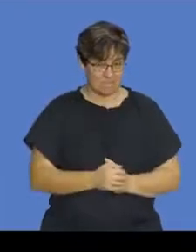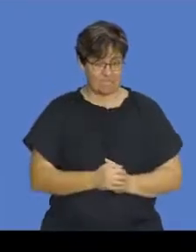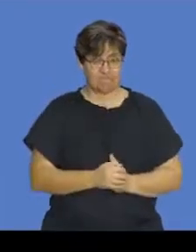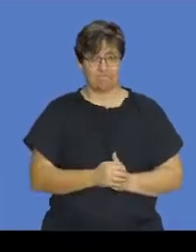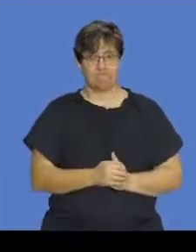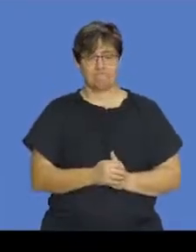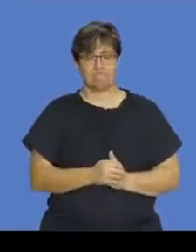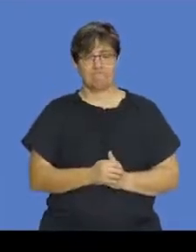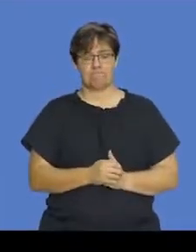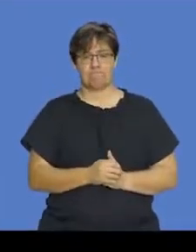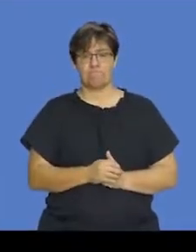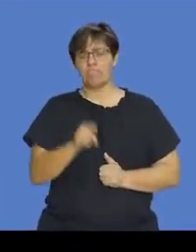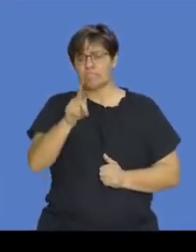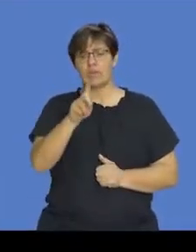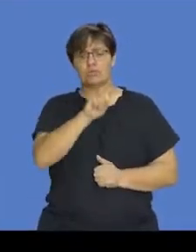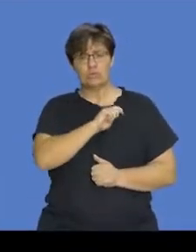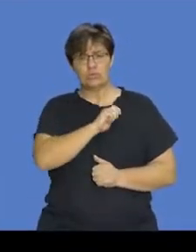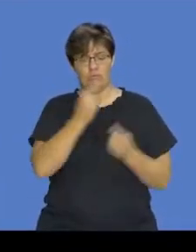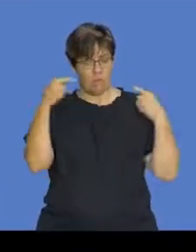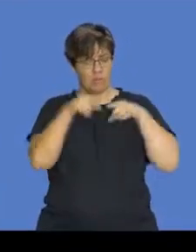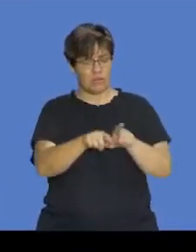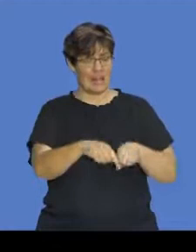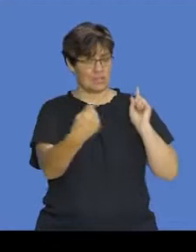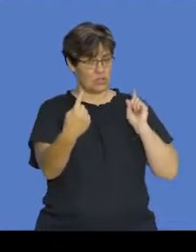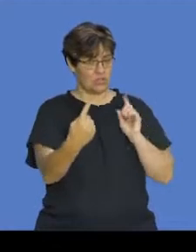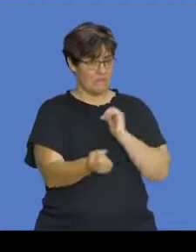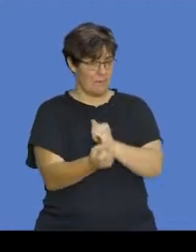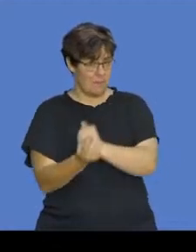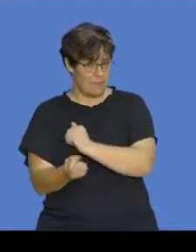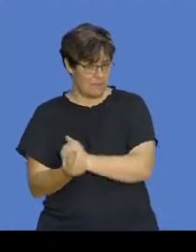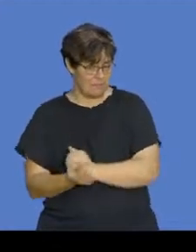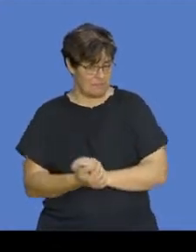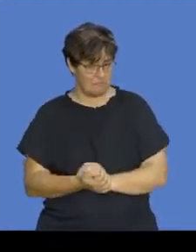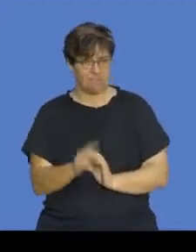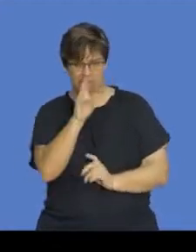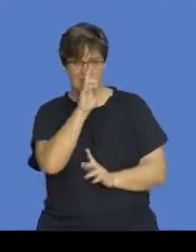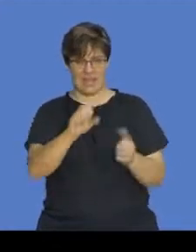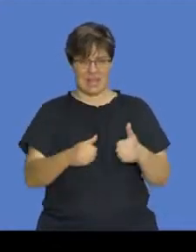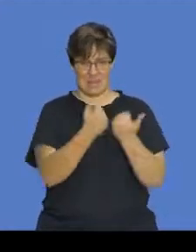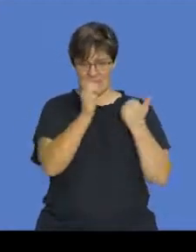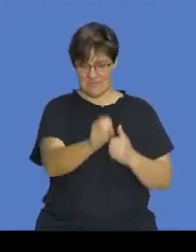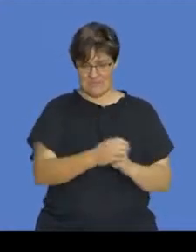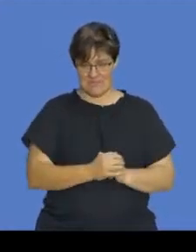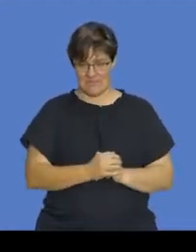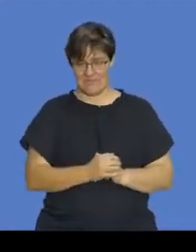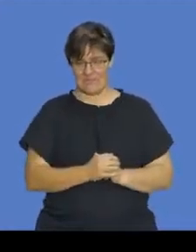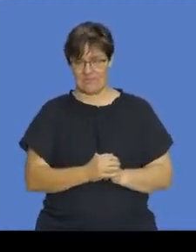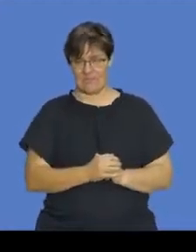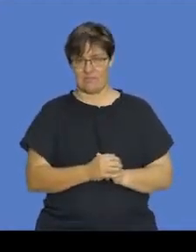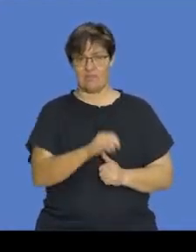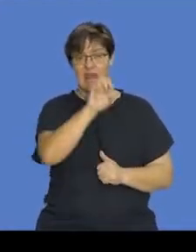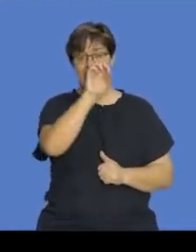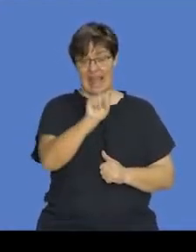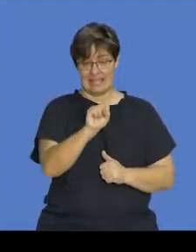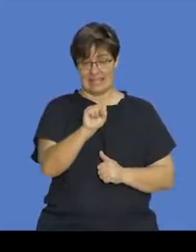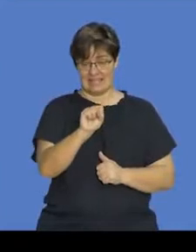So, does this hold true for mutually exclusive events? Well, let's have a look at our game. So let S be the